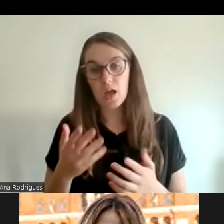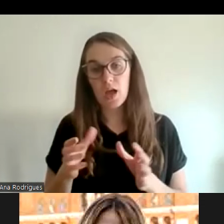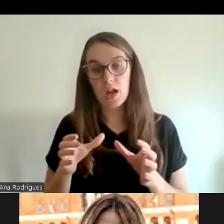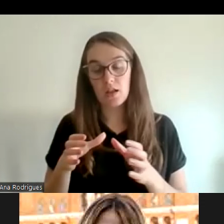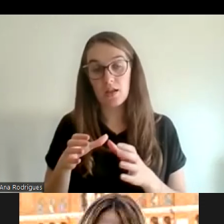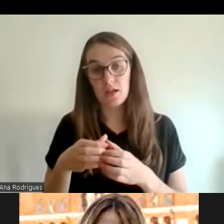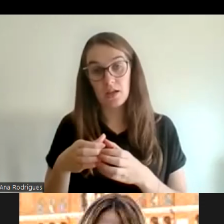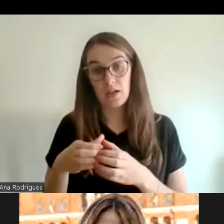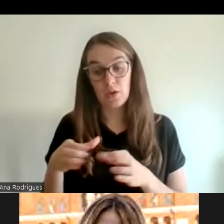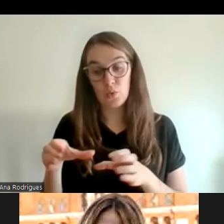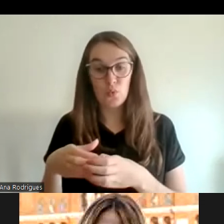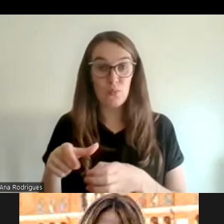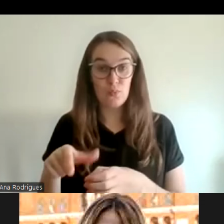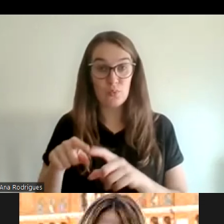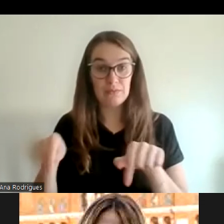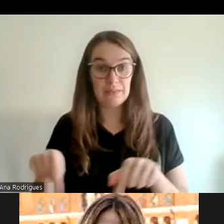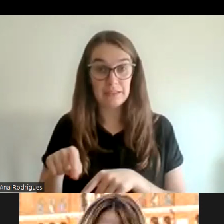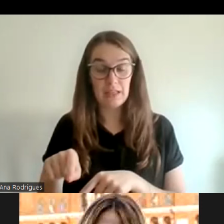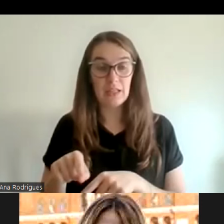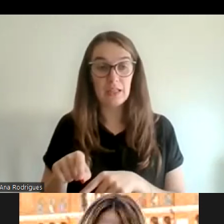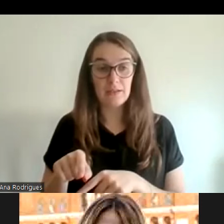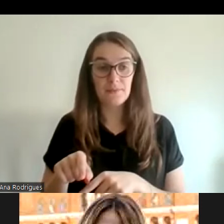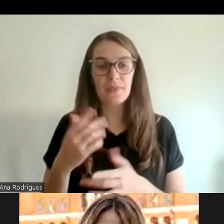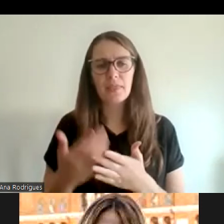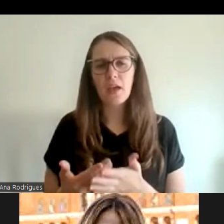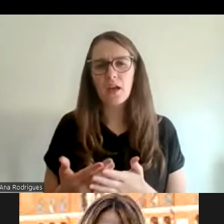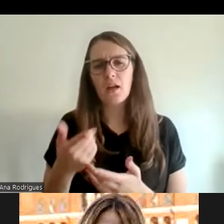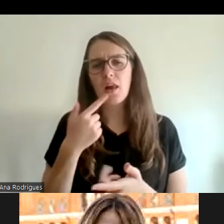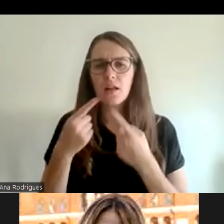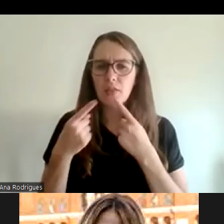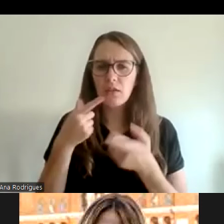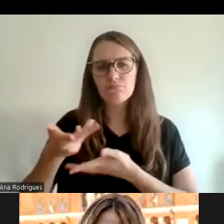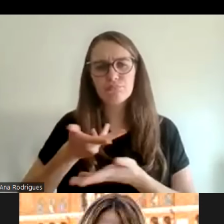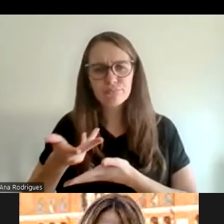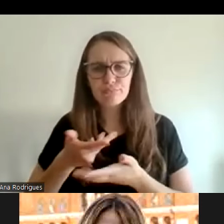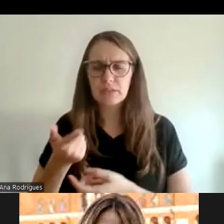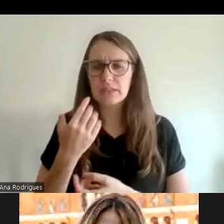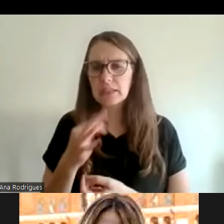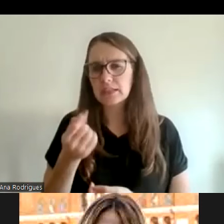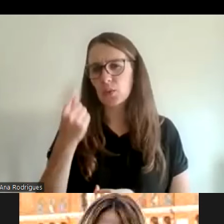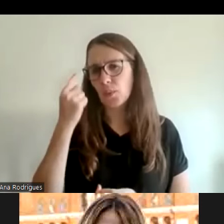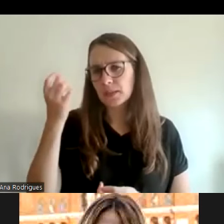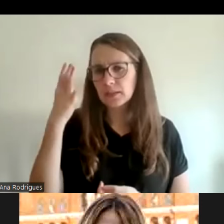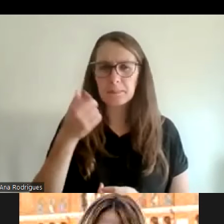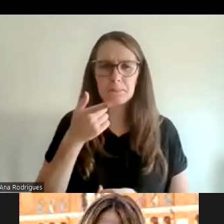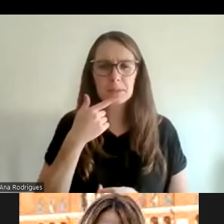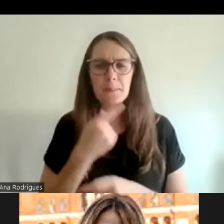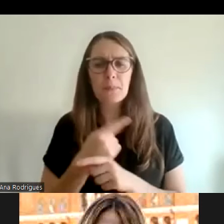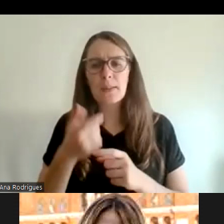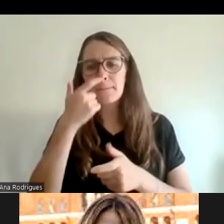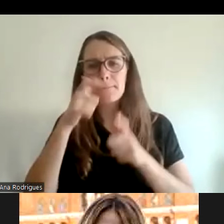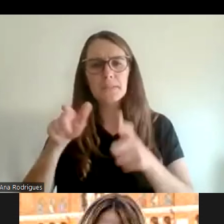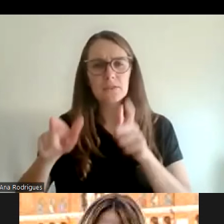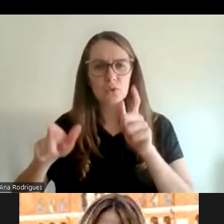say give a talk a try to understand why are